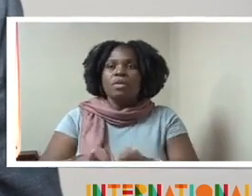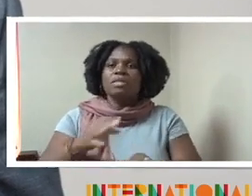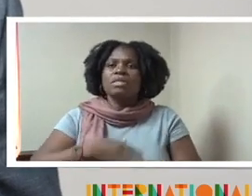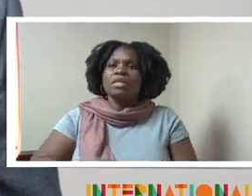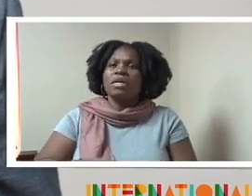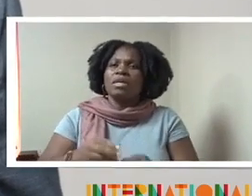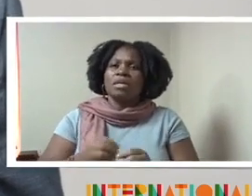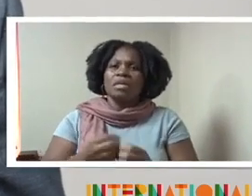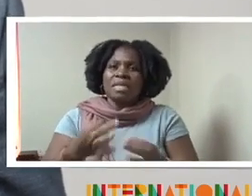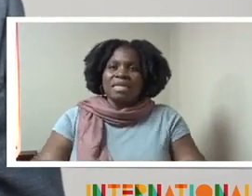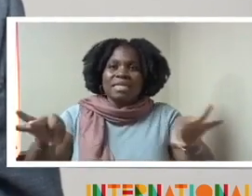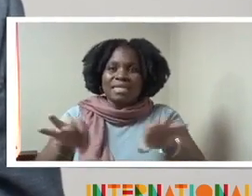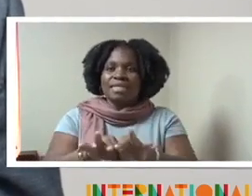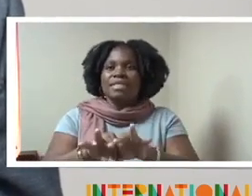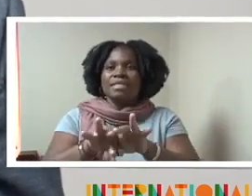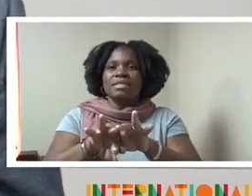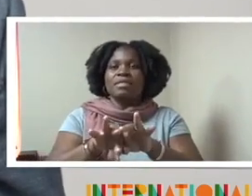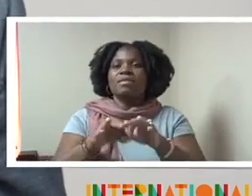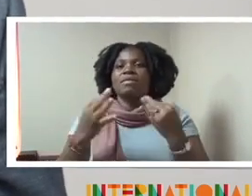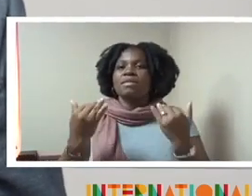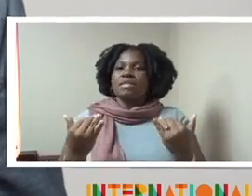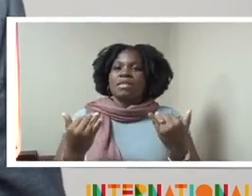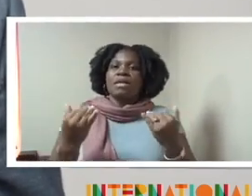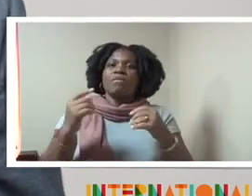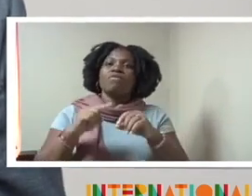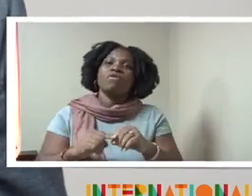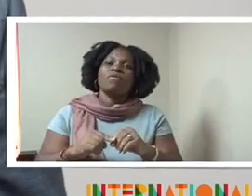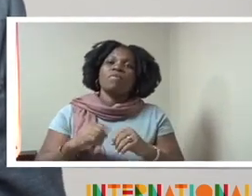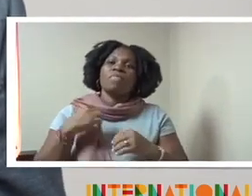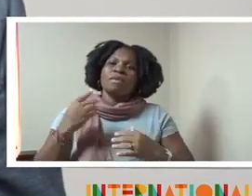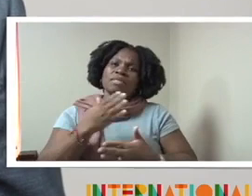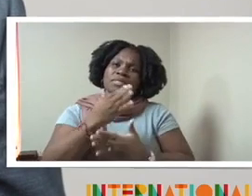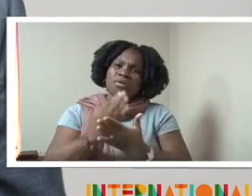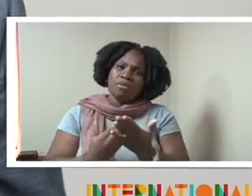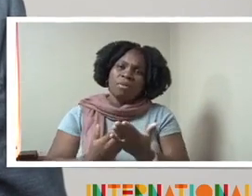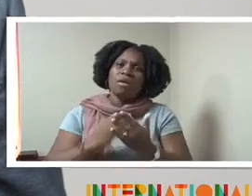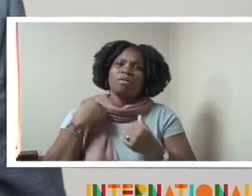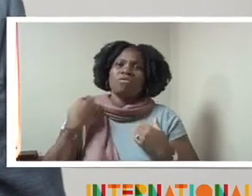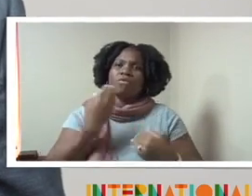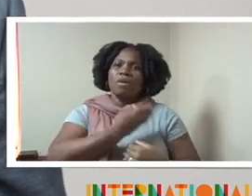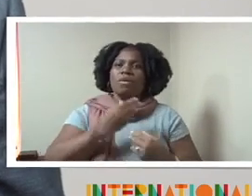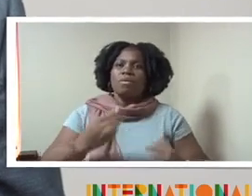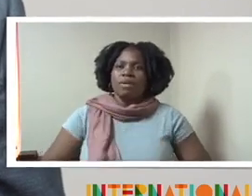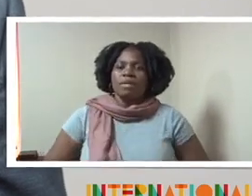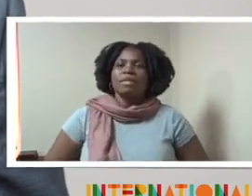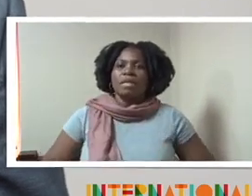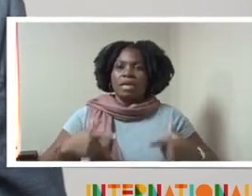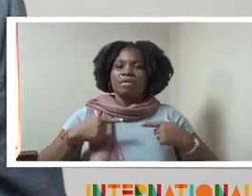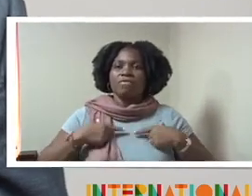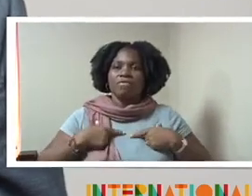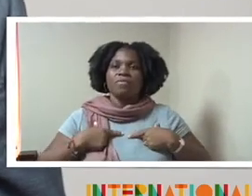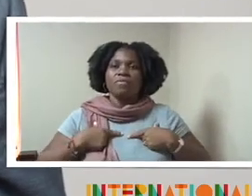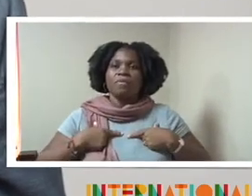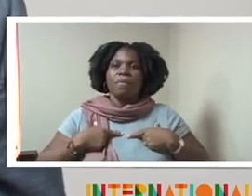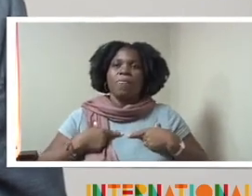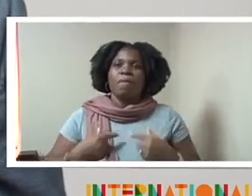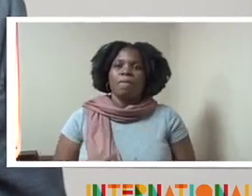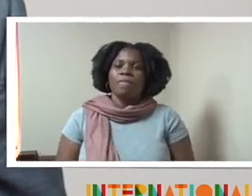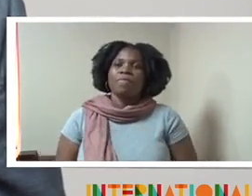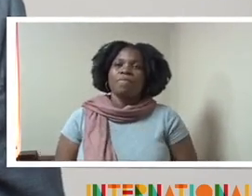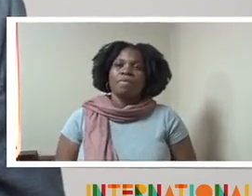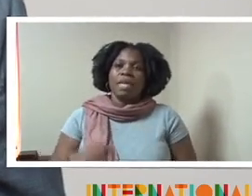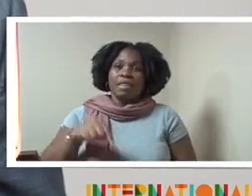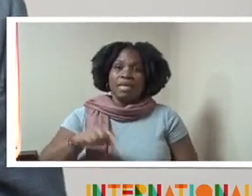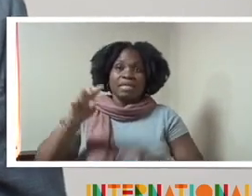and urgency. In an era where technology has become an integral part of our daily lives, it is imperative that